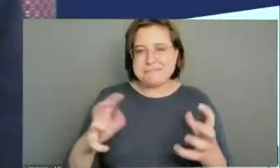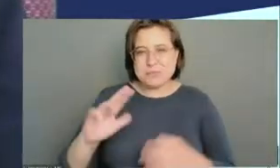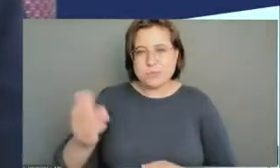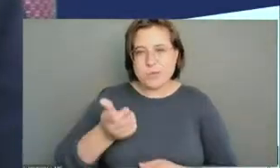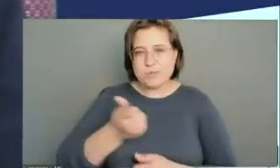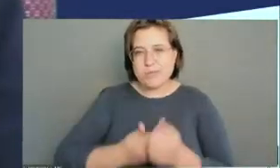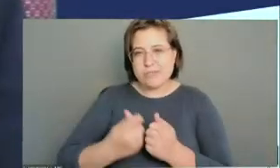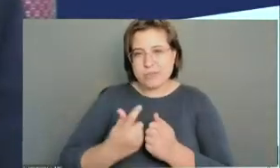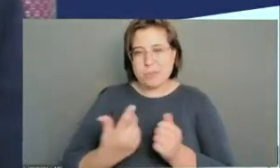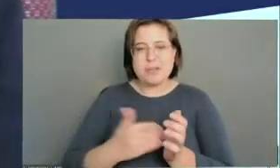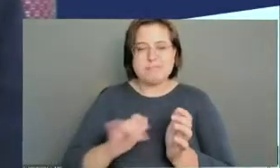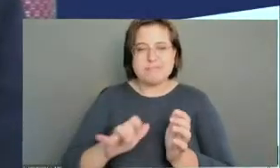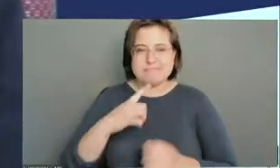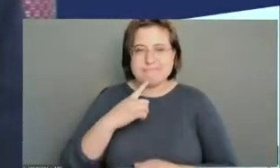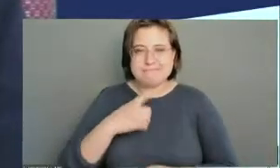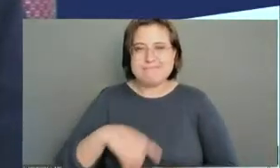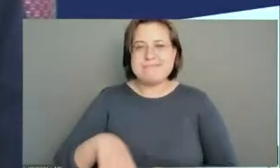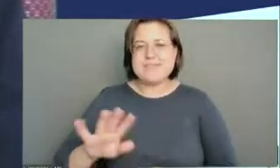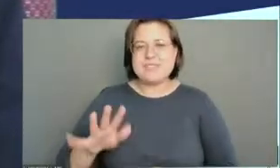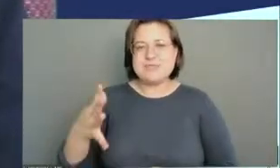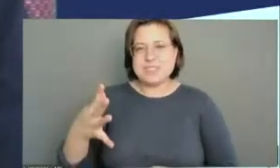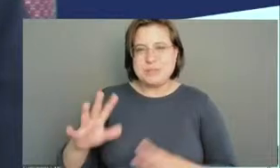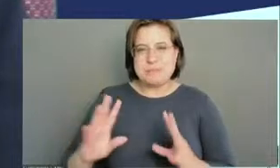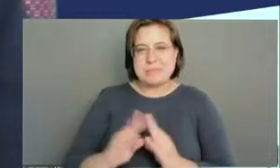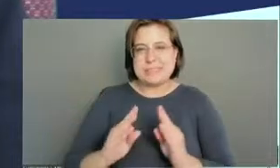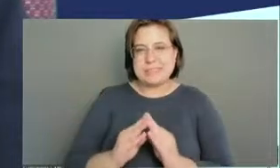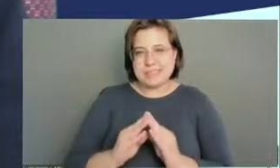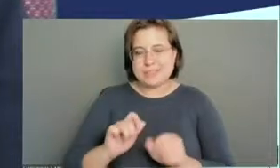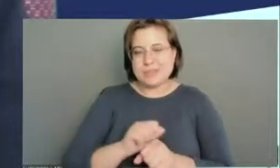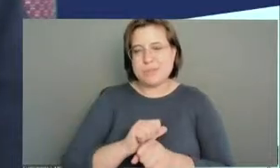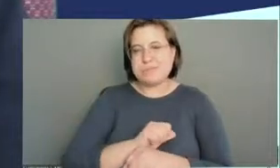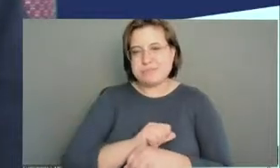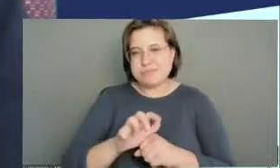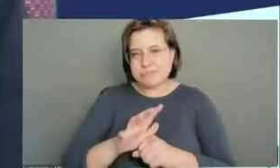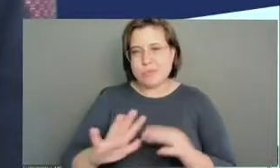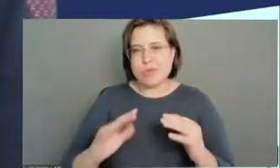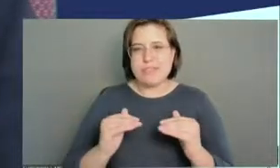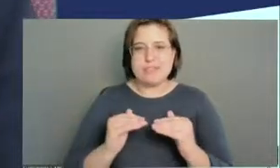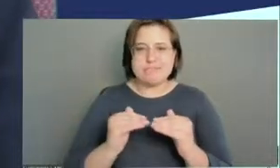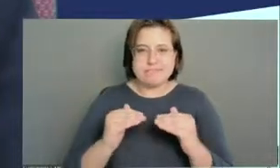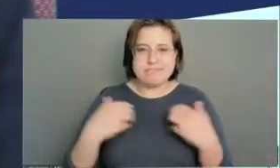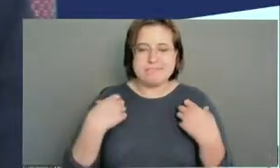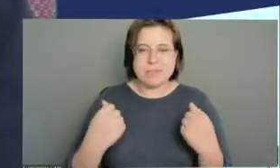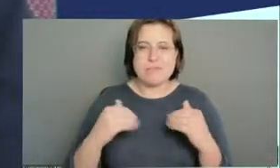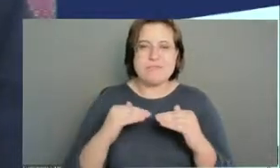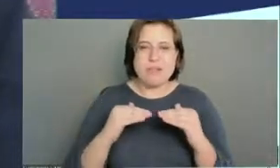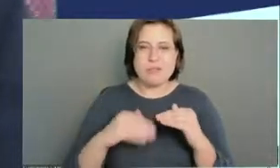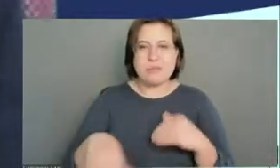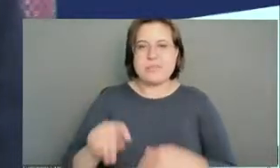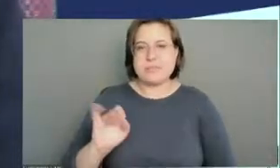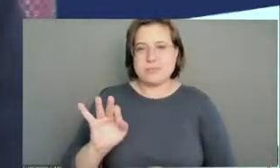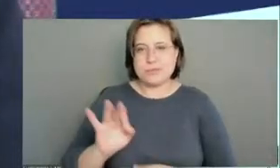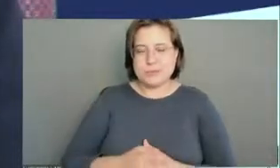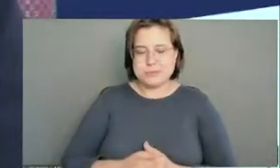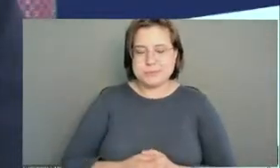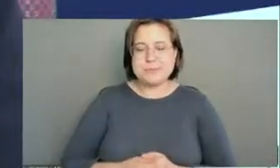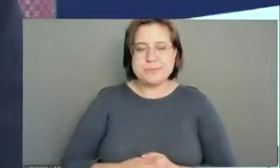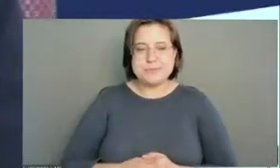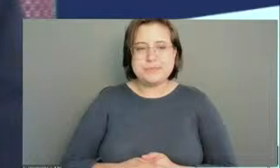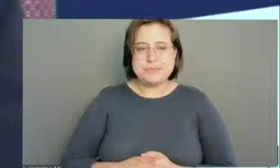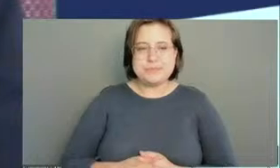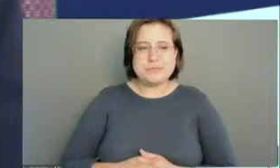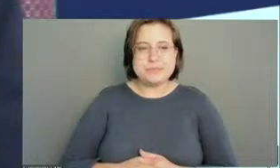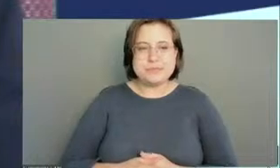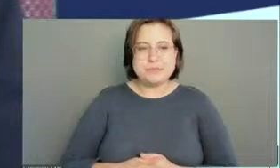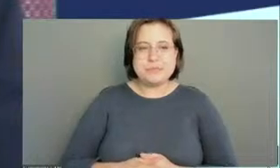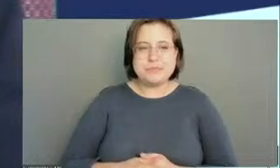fifth public meeting of the Federal COVID-19 Health Equity Task Force. Thank you for joining us. The task force is charged to